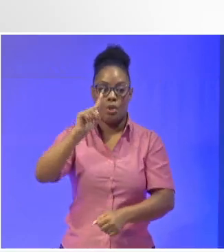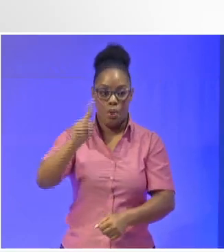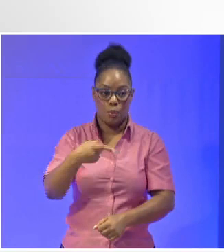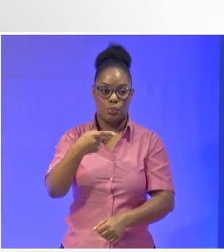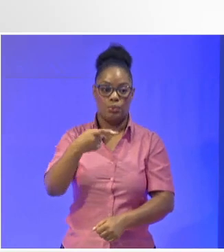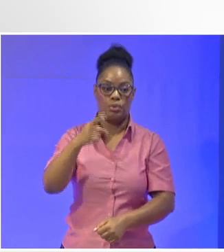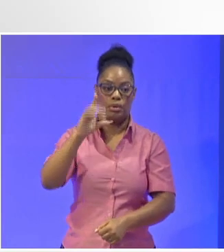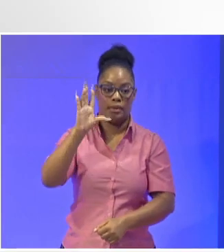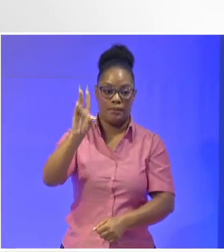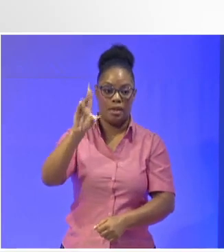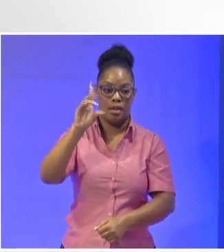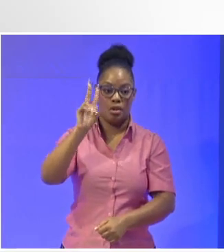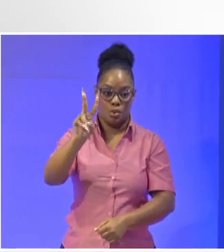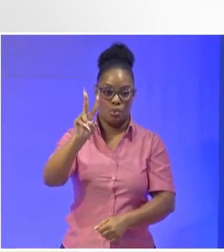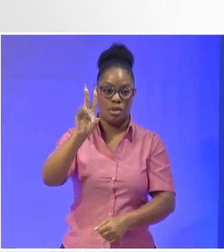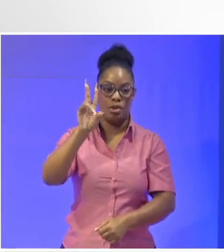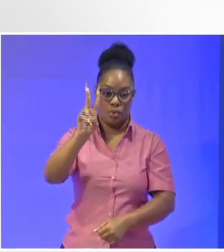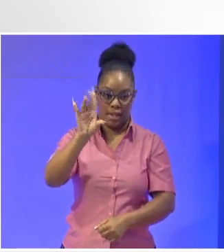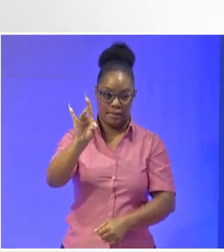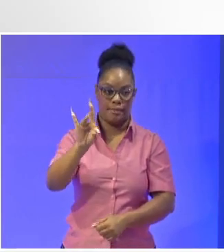1,727. Not fully vaccinated,